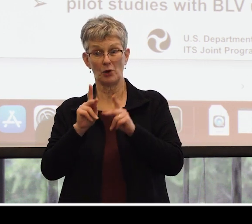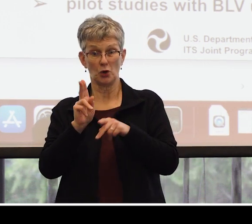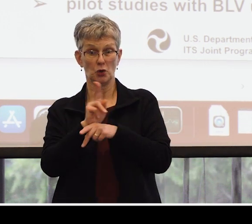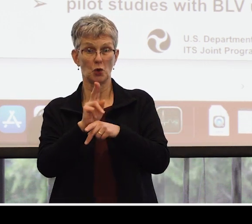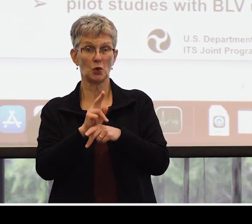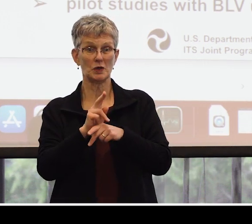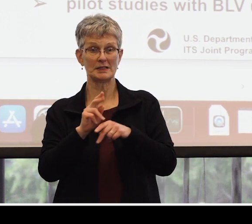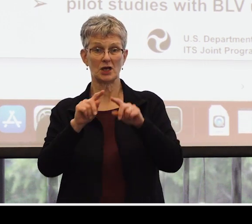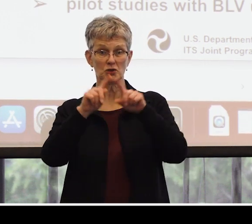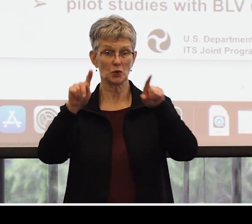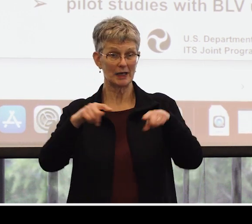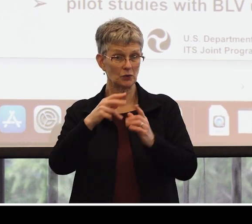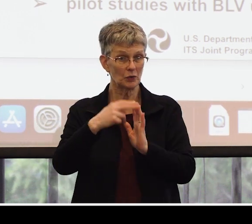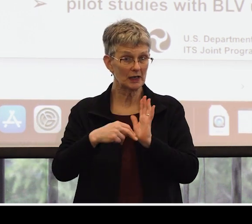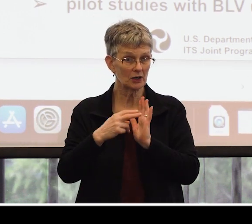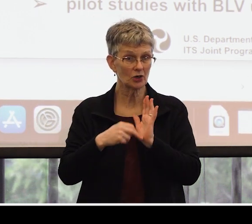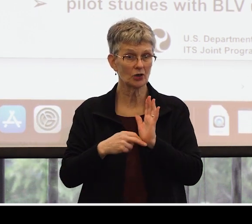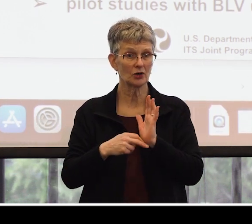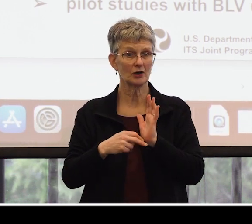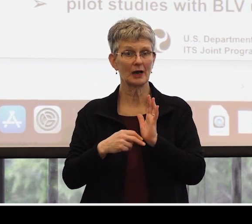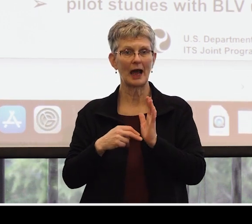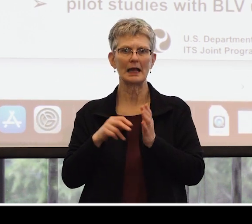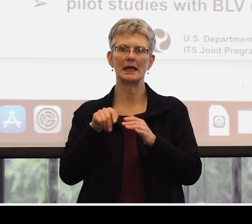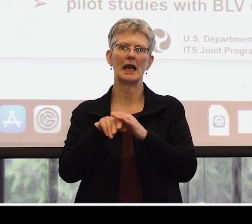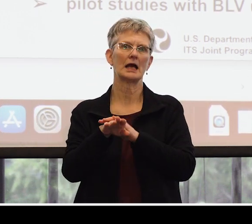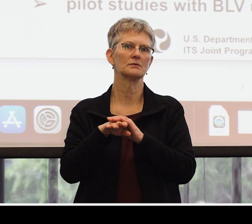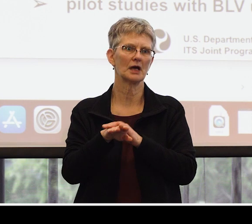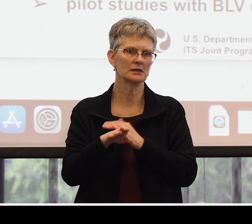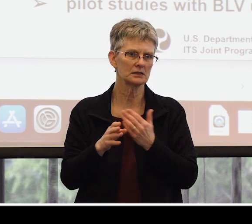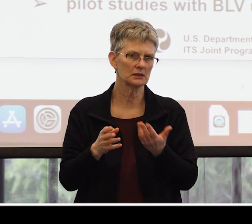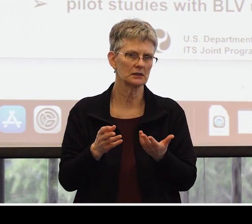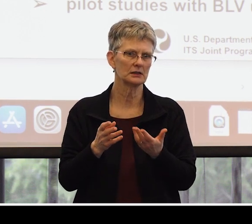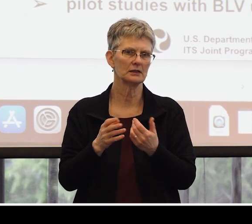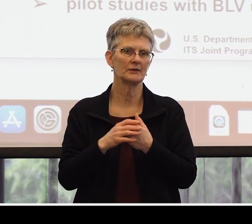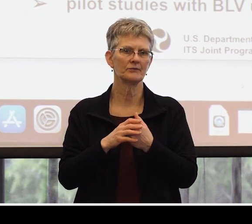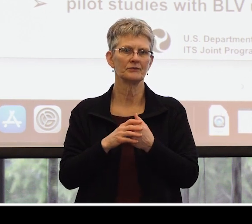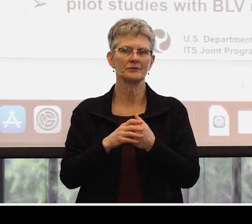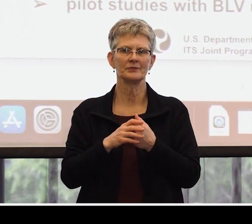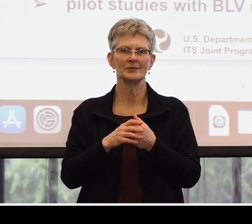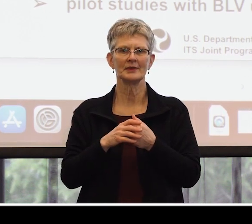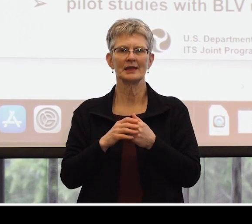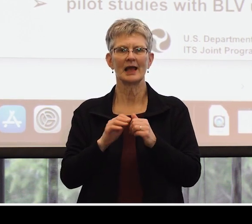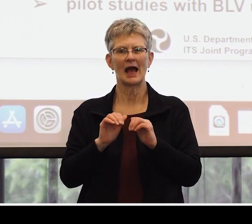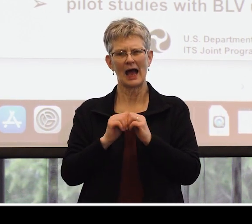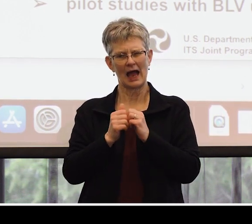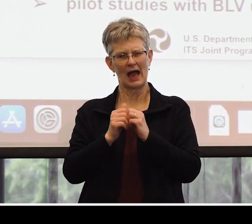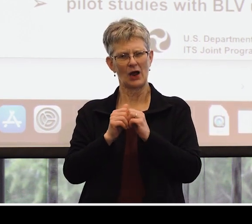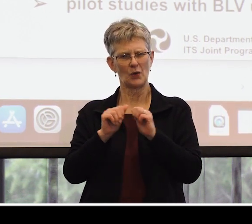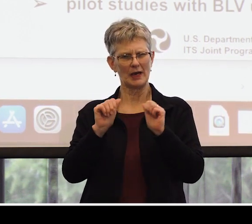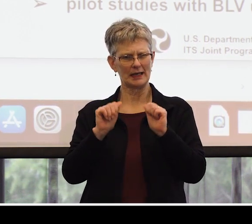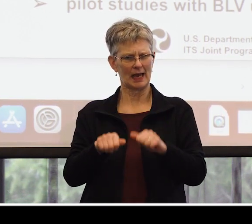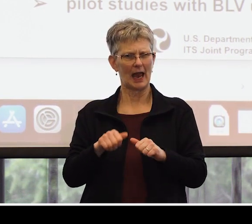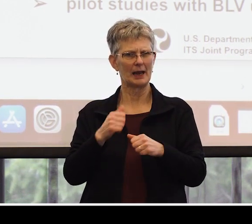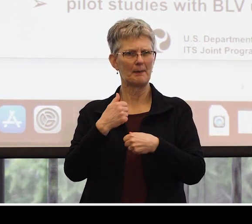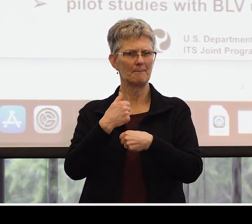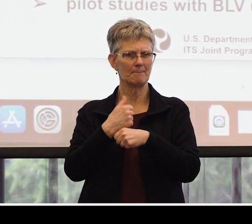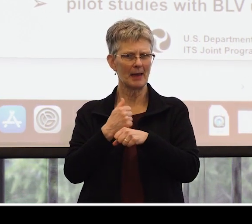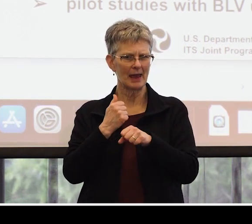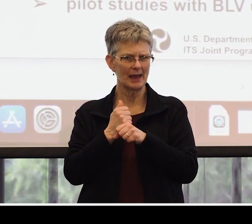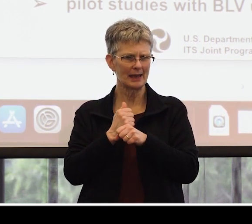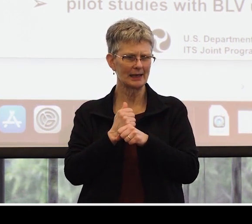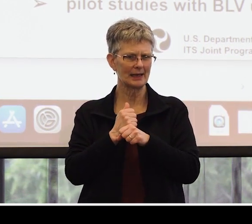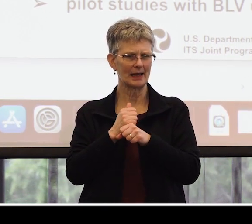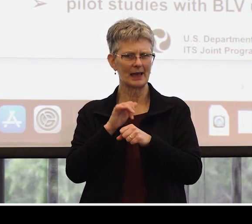pipeline. We're trying to figure out how we could make each card accessible while you're traversing,